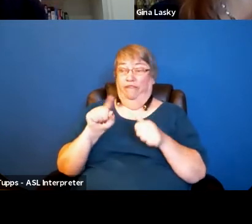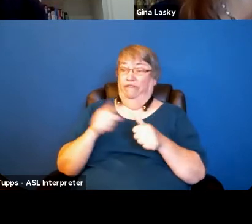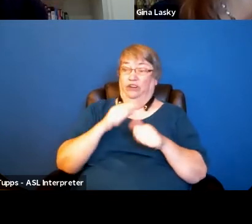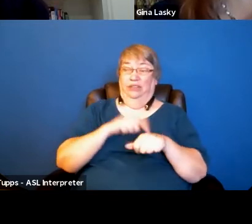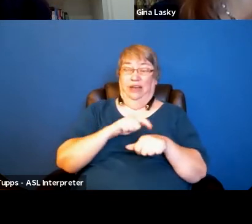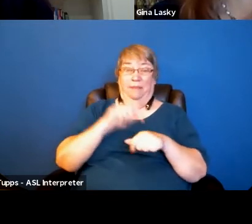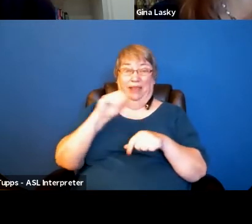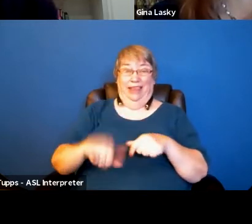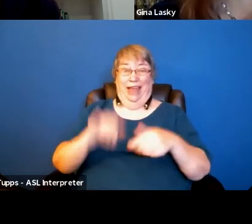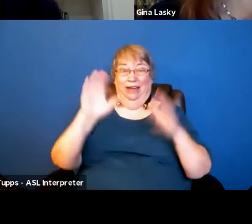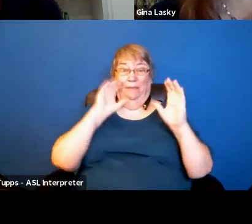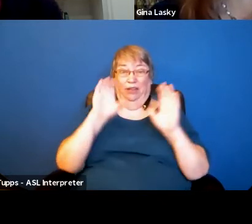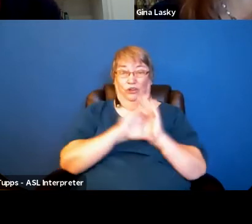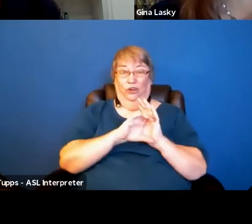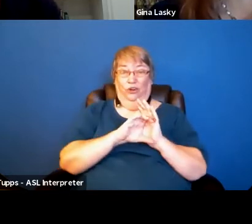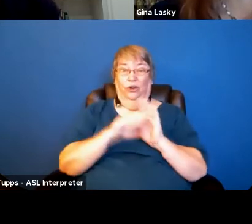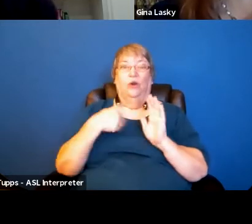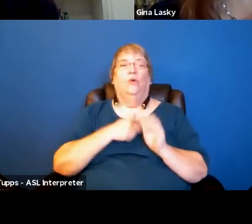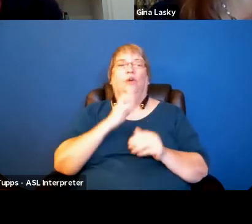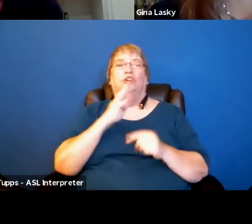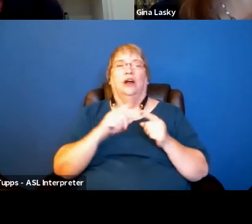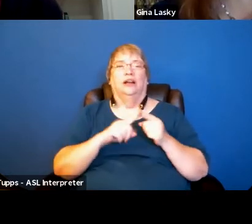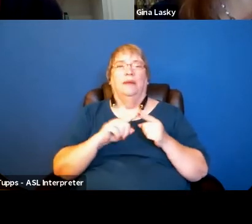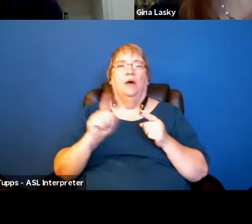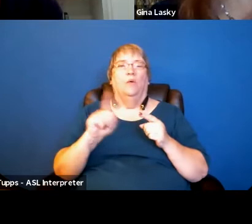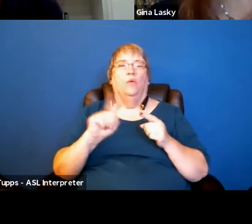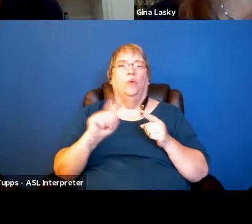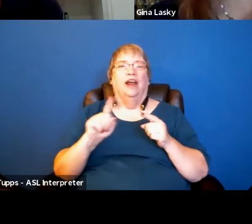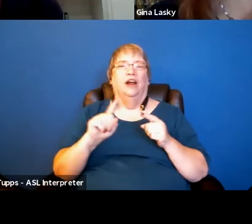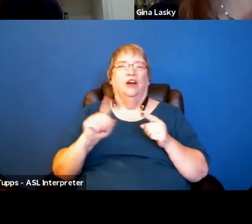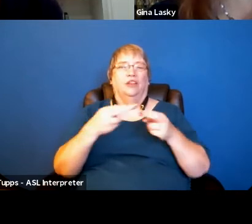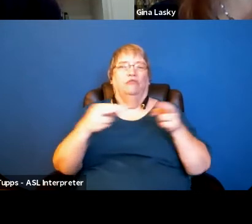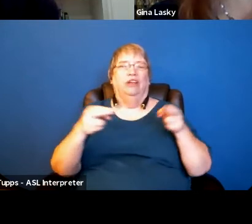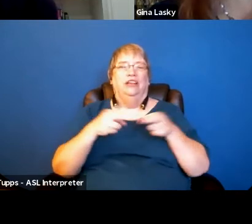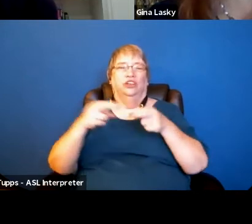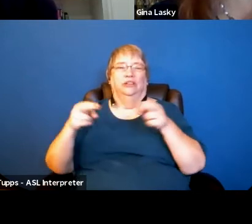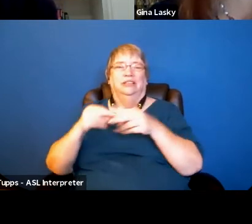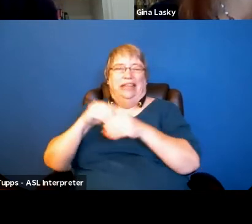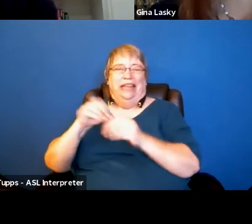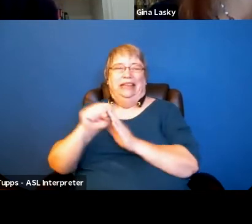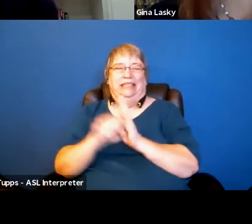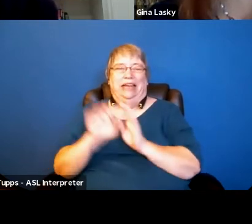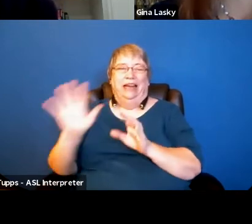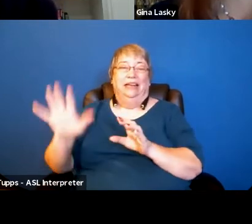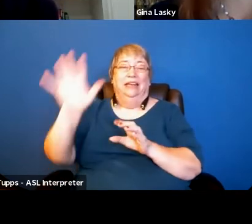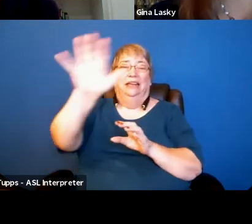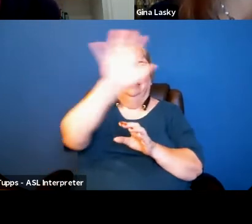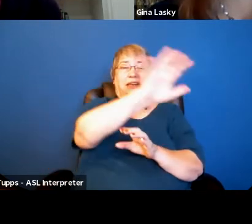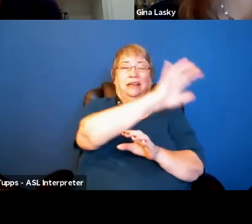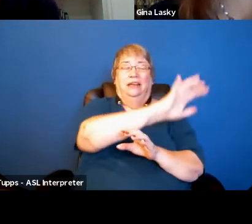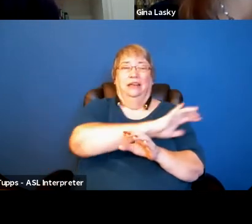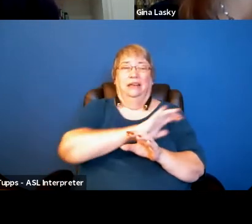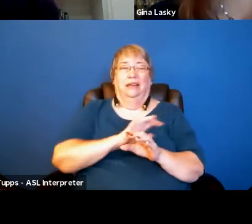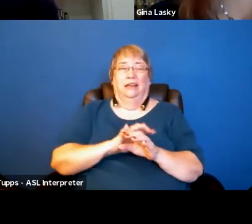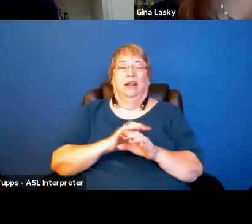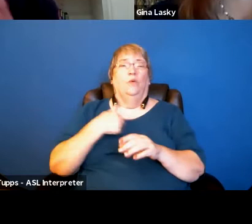we reference geographic regions 1 through 7 that we use in the assessment. The geographic regions 1 through 7